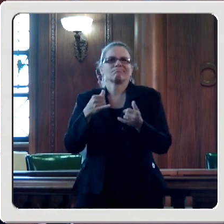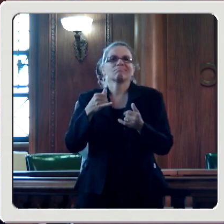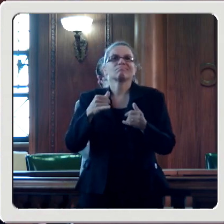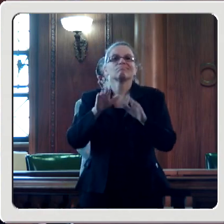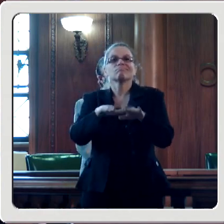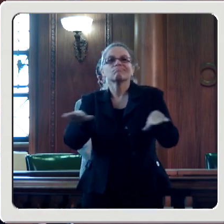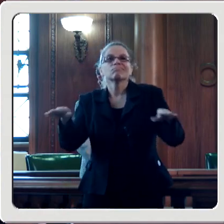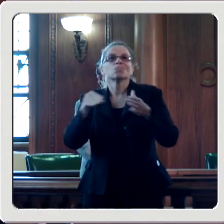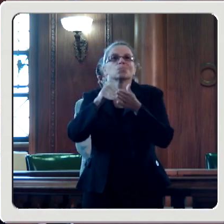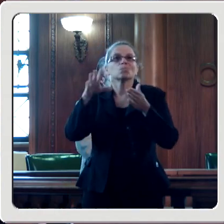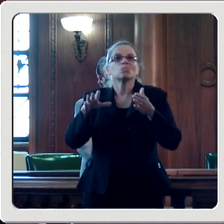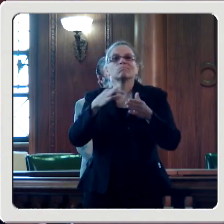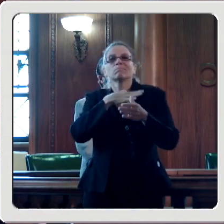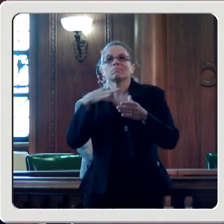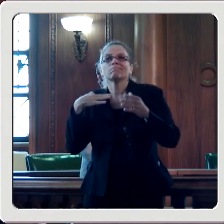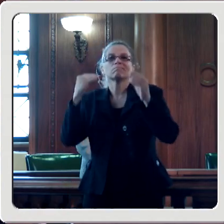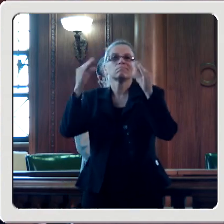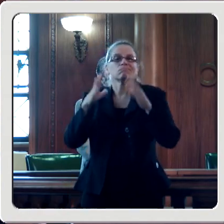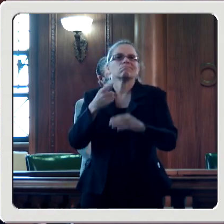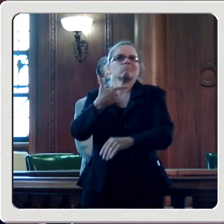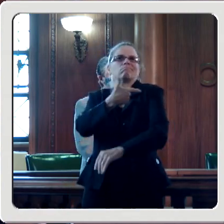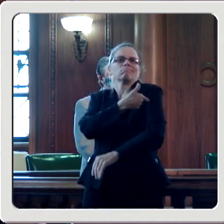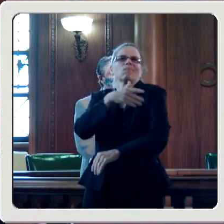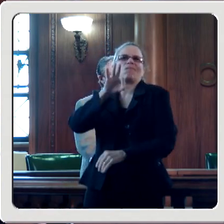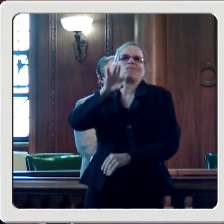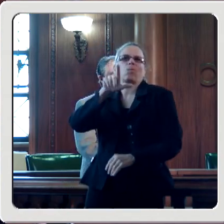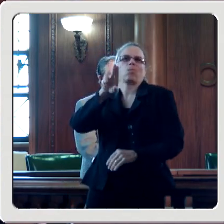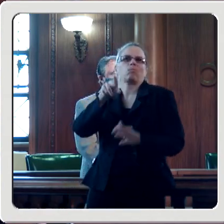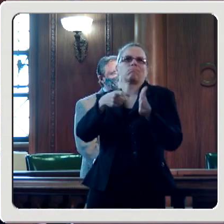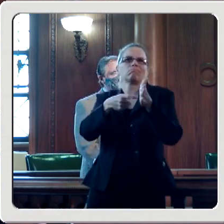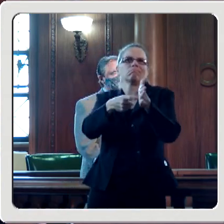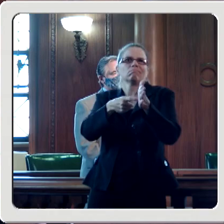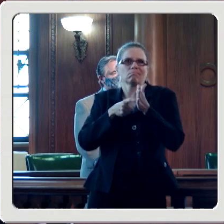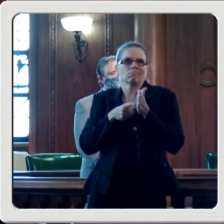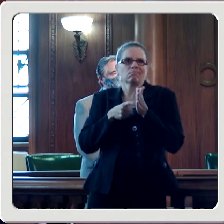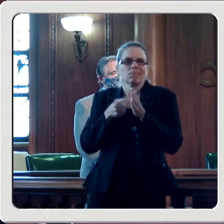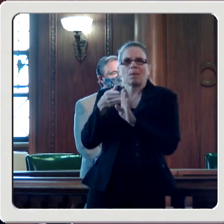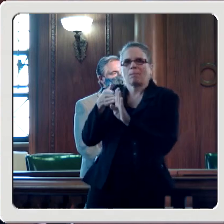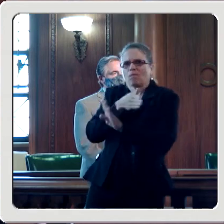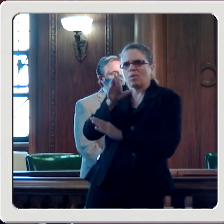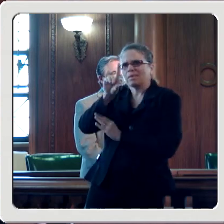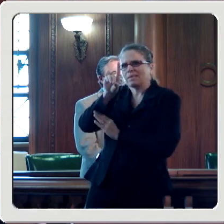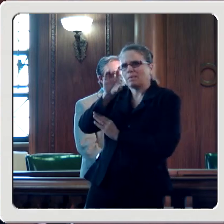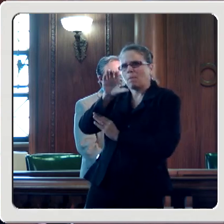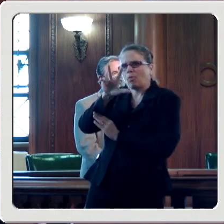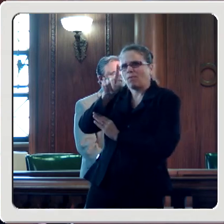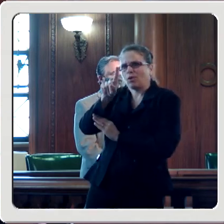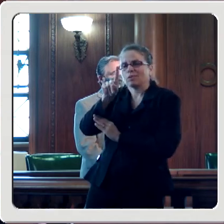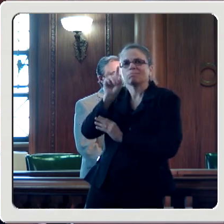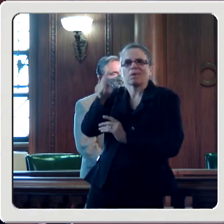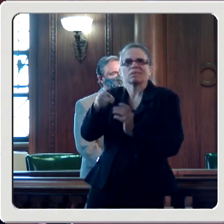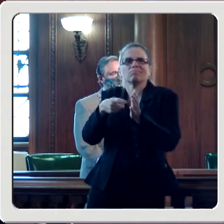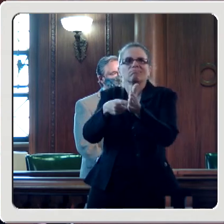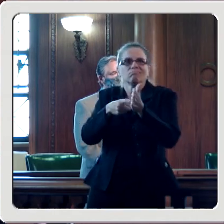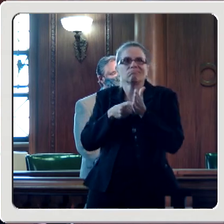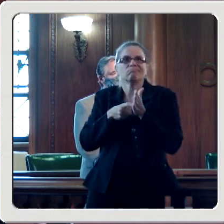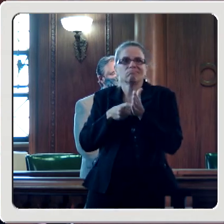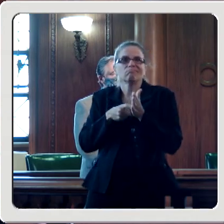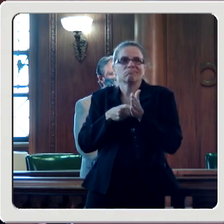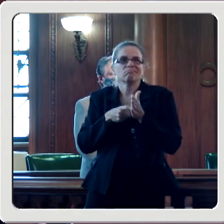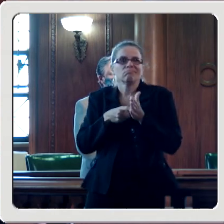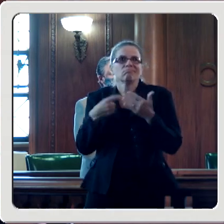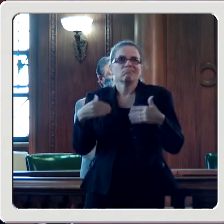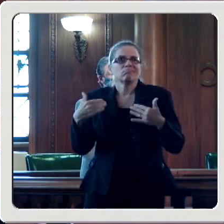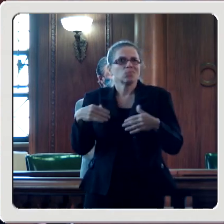all of the students by December. That's a very tall order. So